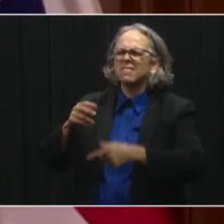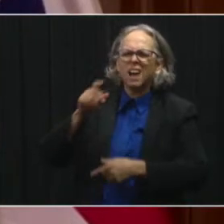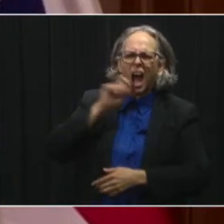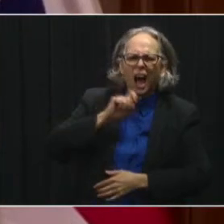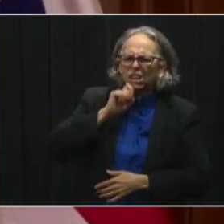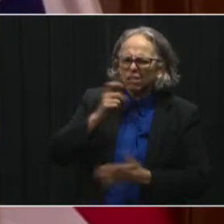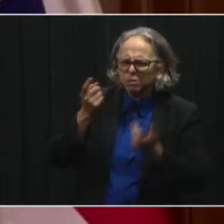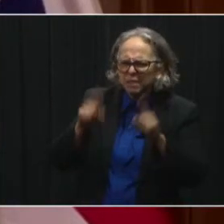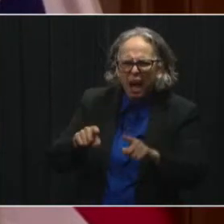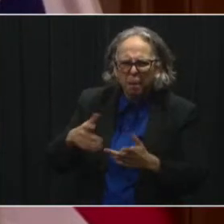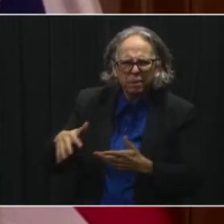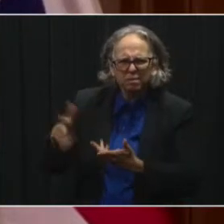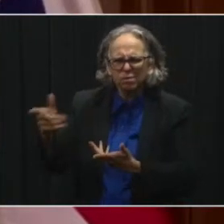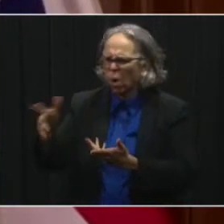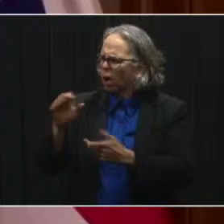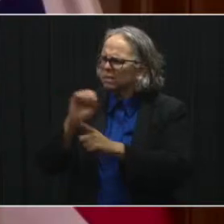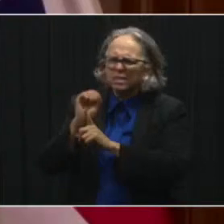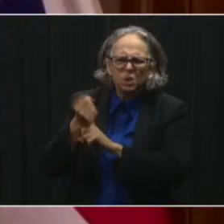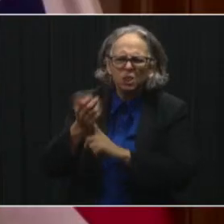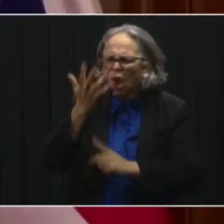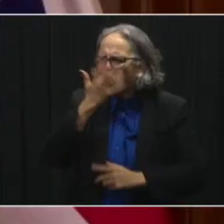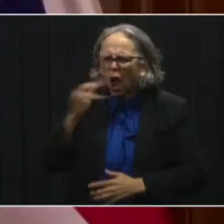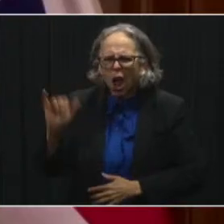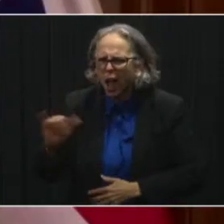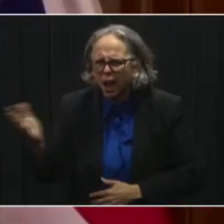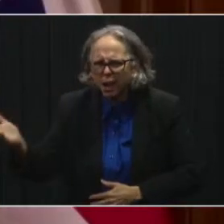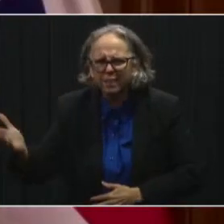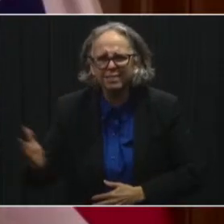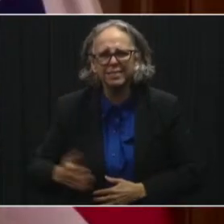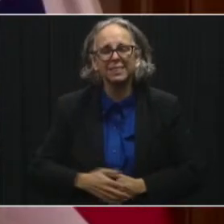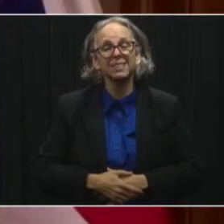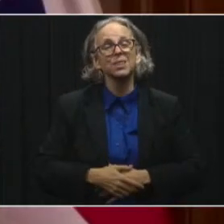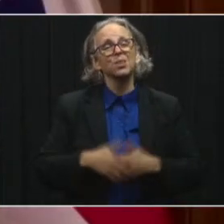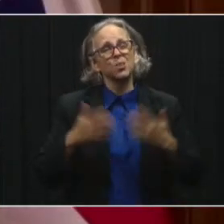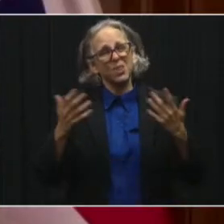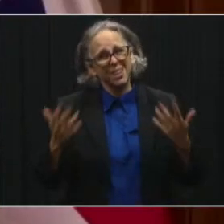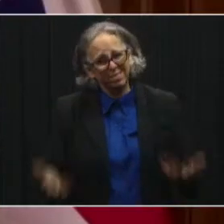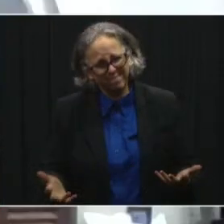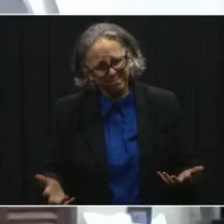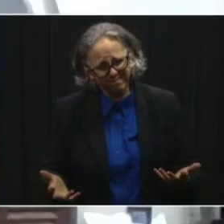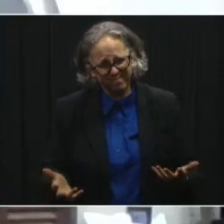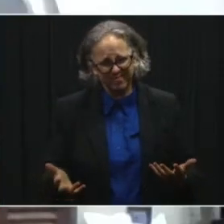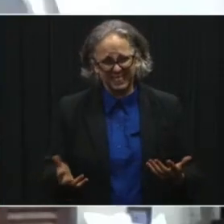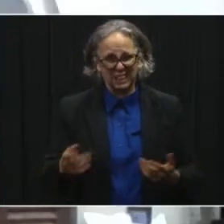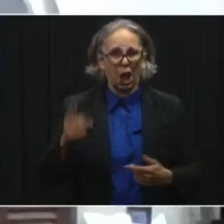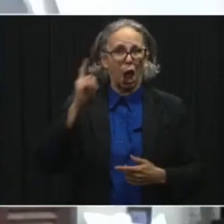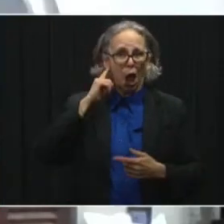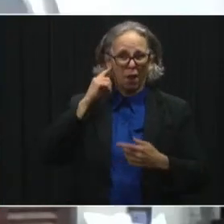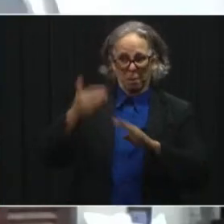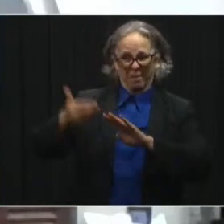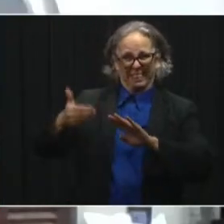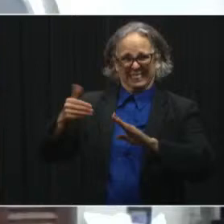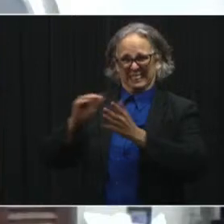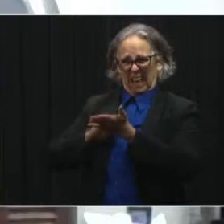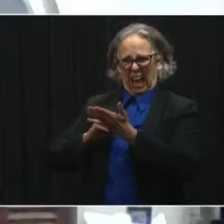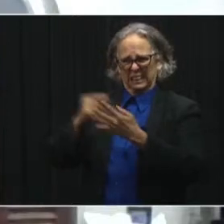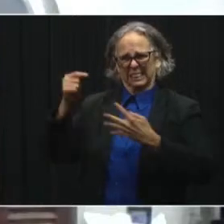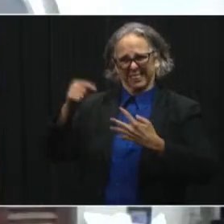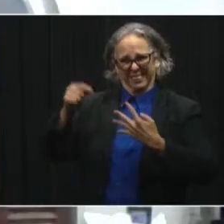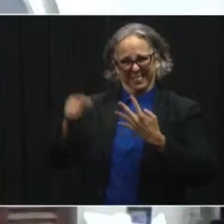what the situation there is in the hospital. Well, listening along to everyone else, it's easy to see that a lot of